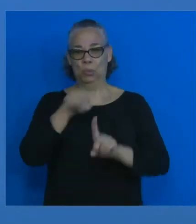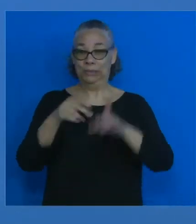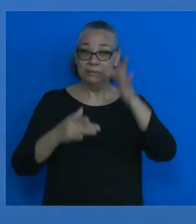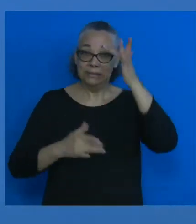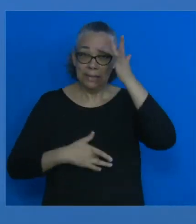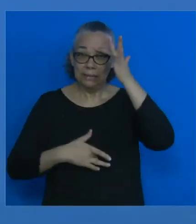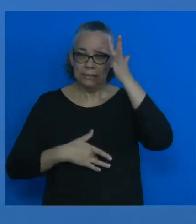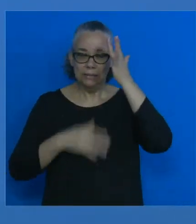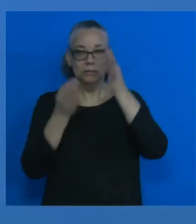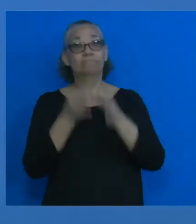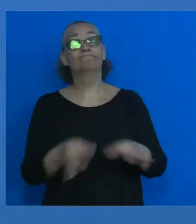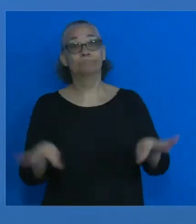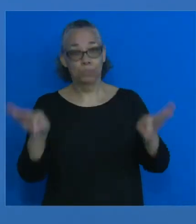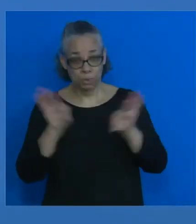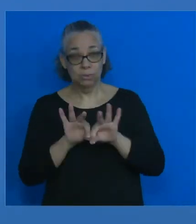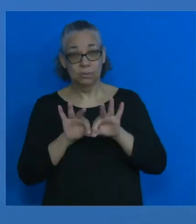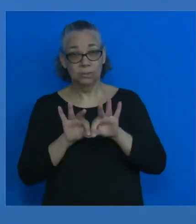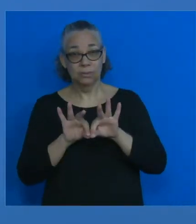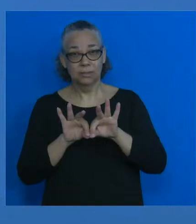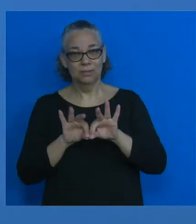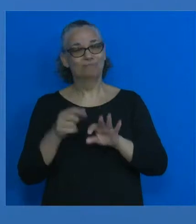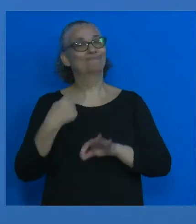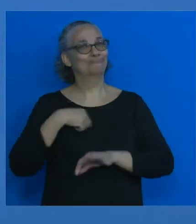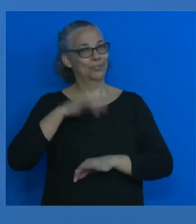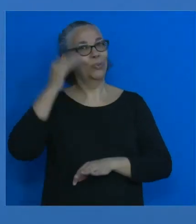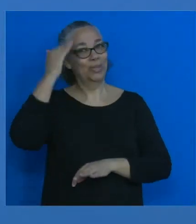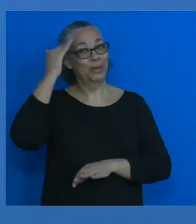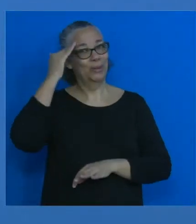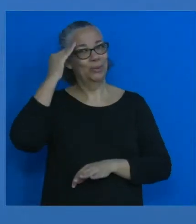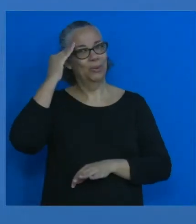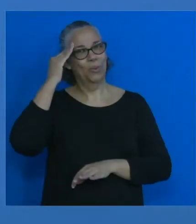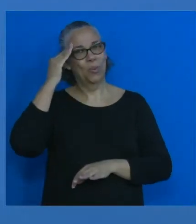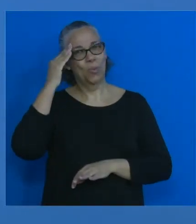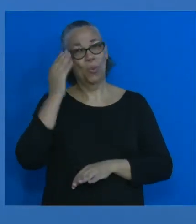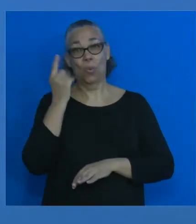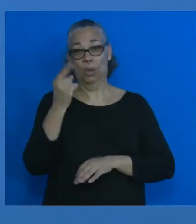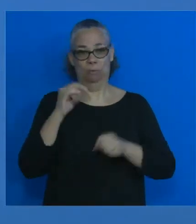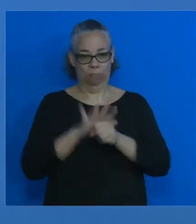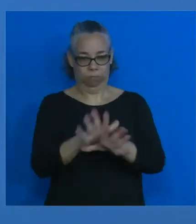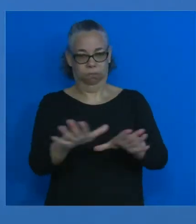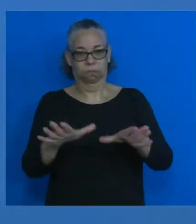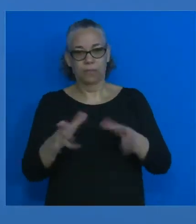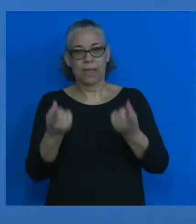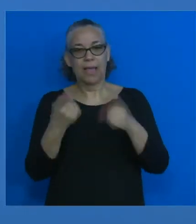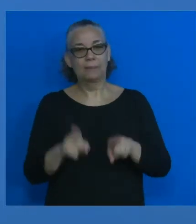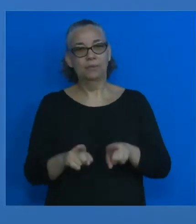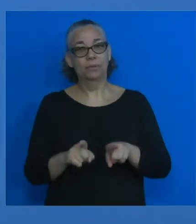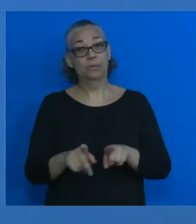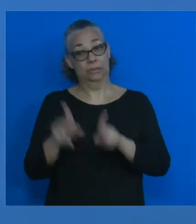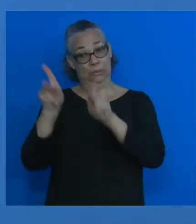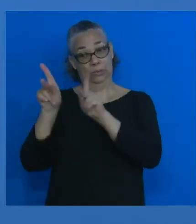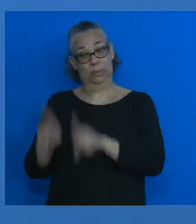is vital. Because we know that one of the outbreaks that took place was with some